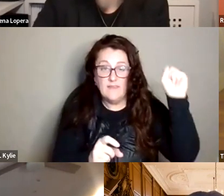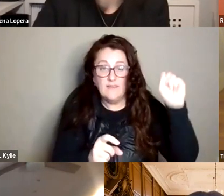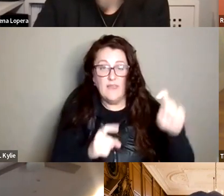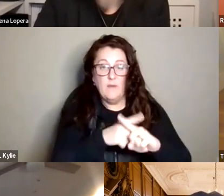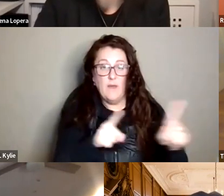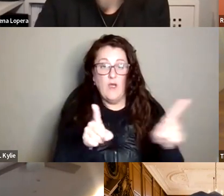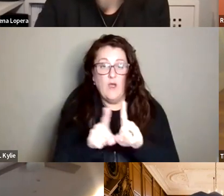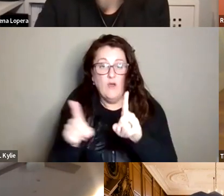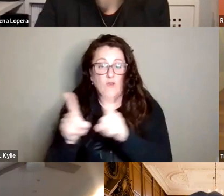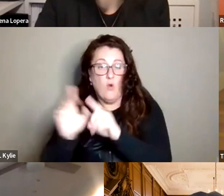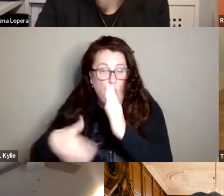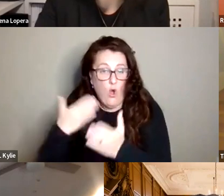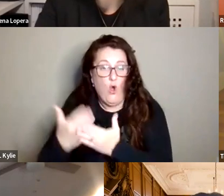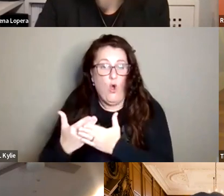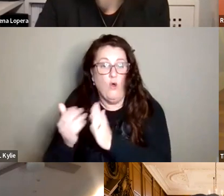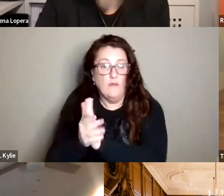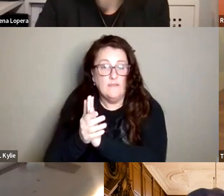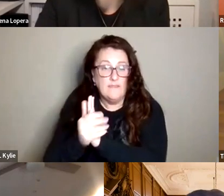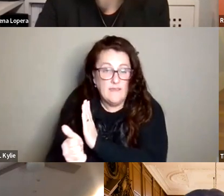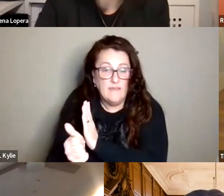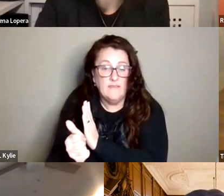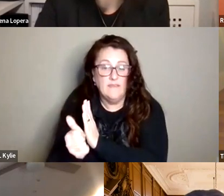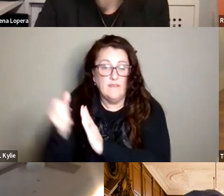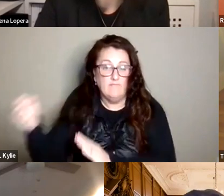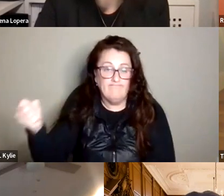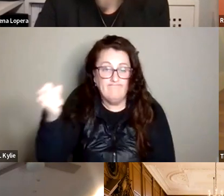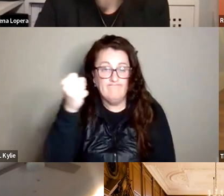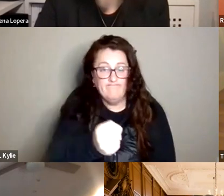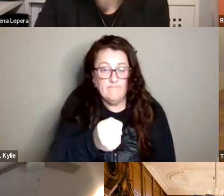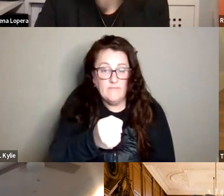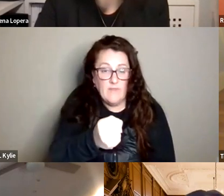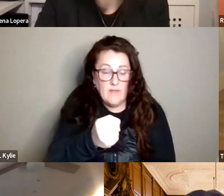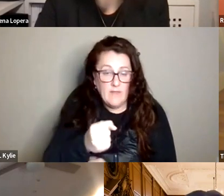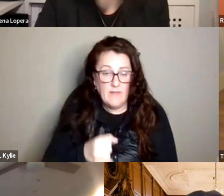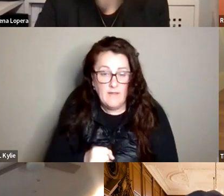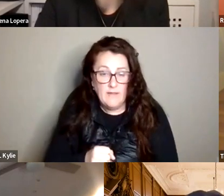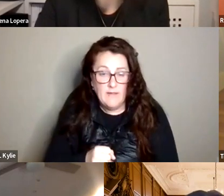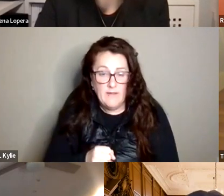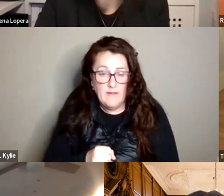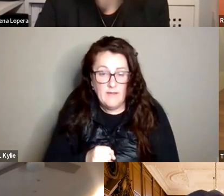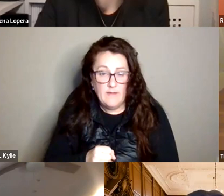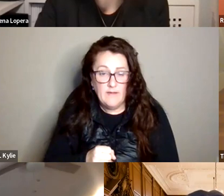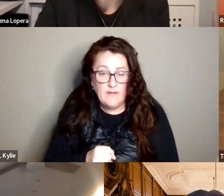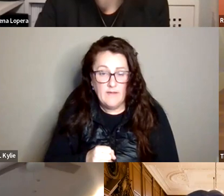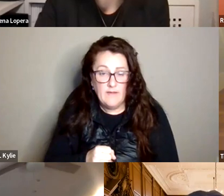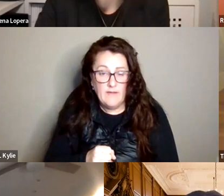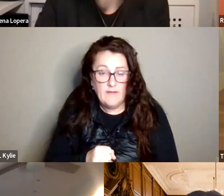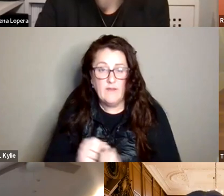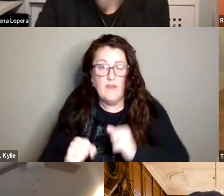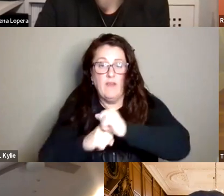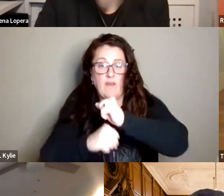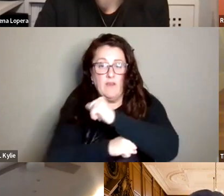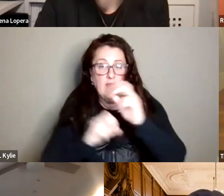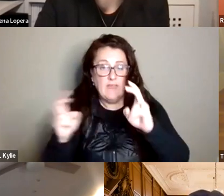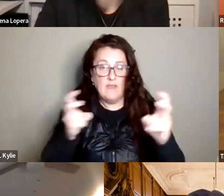the underlying skills to implement them, particularly through these more sort of foundational issues